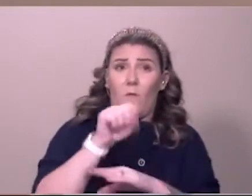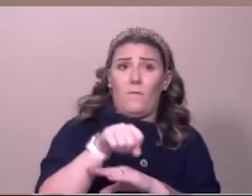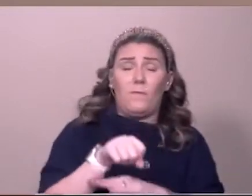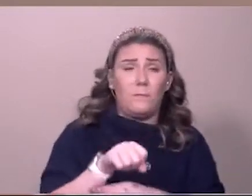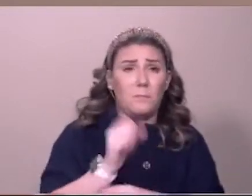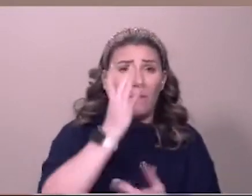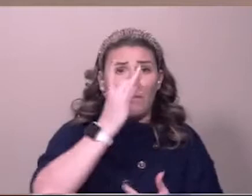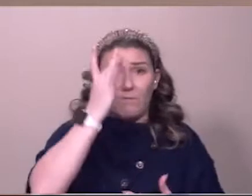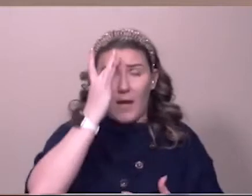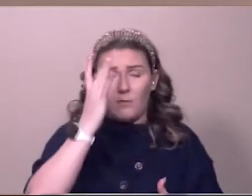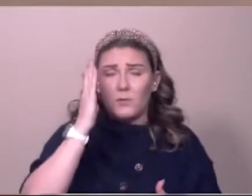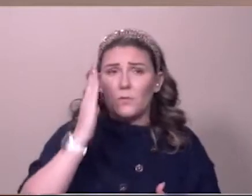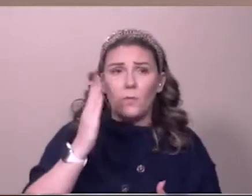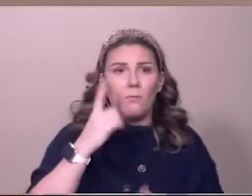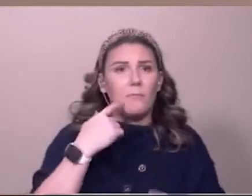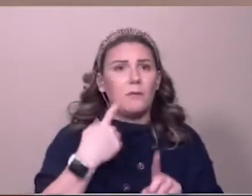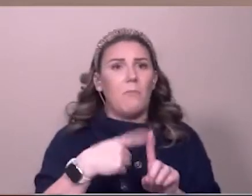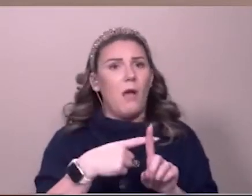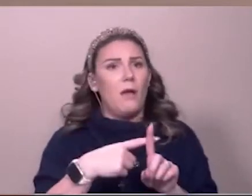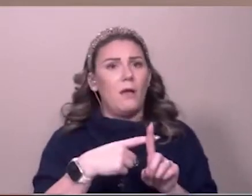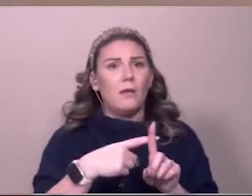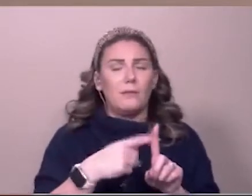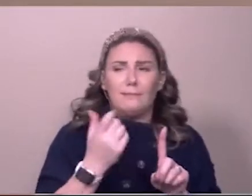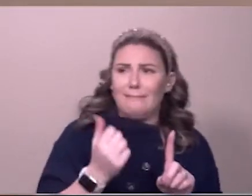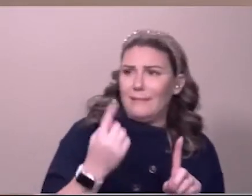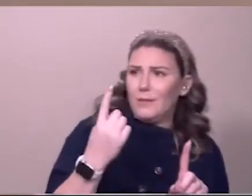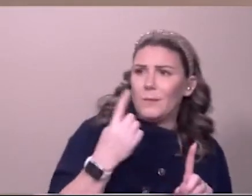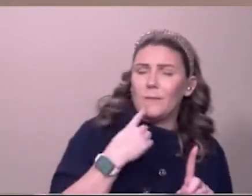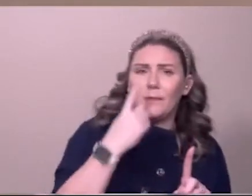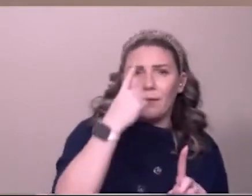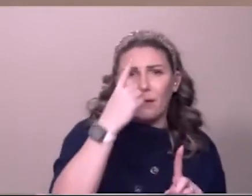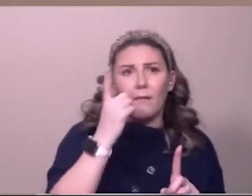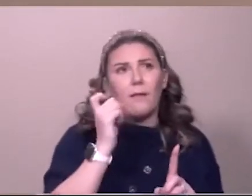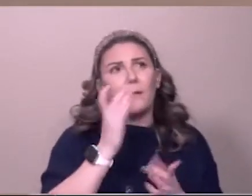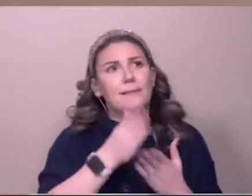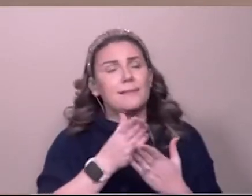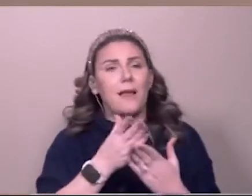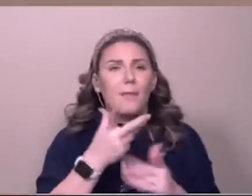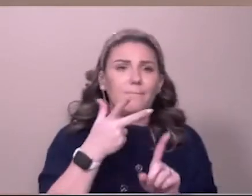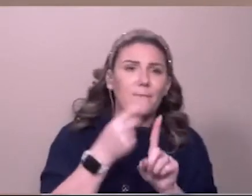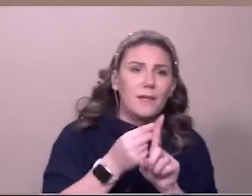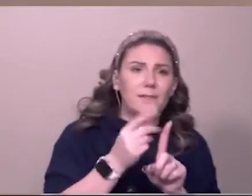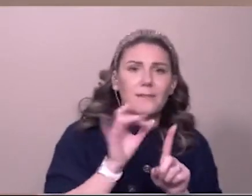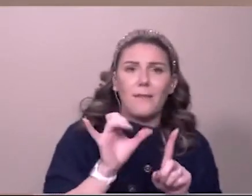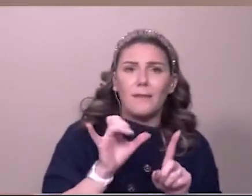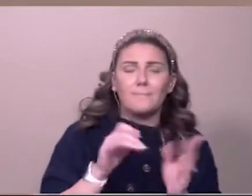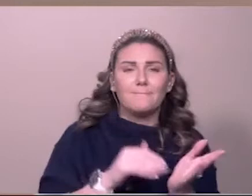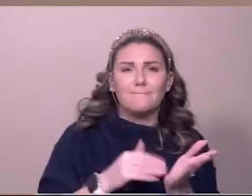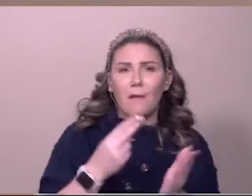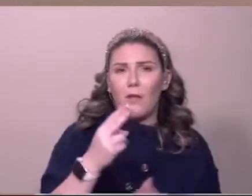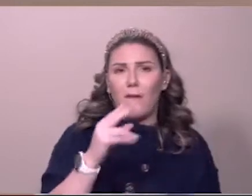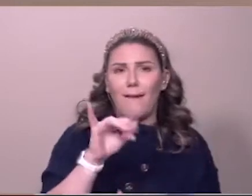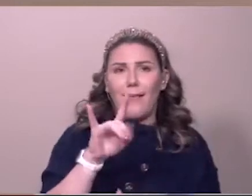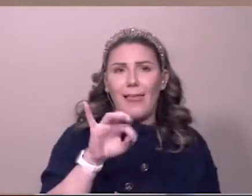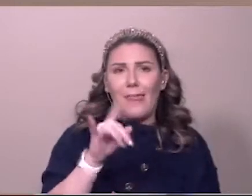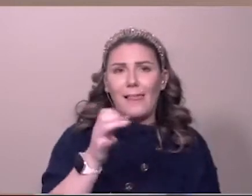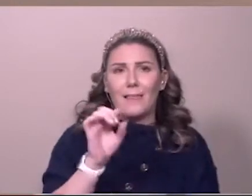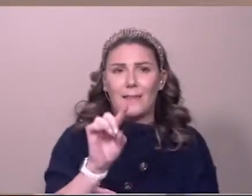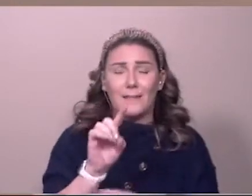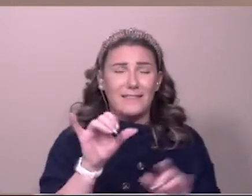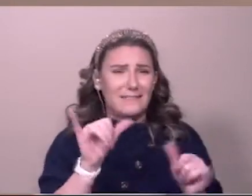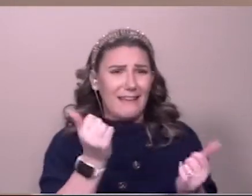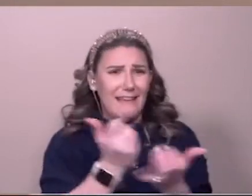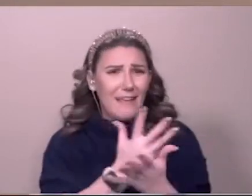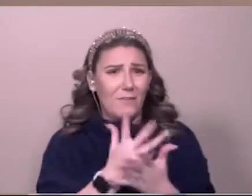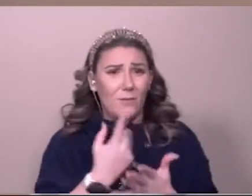there's any way that anyone should think we should come off of vaccination and come off of, as Dr. Hyland said, staying with the things we know that